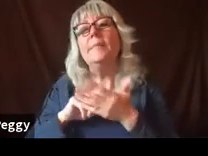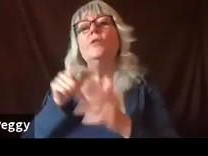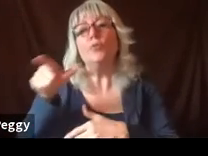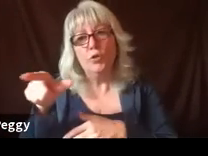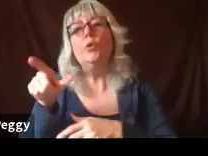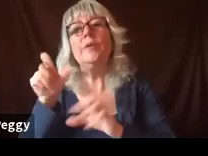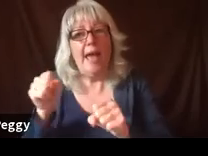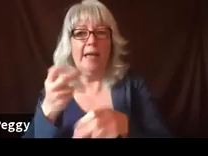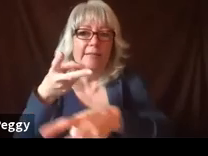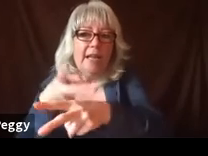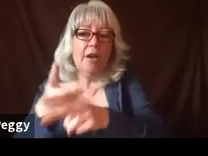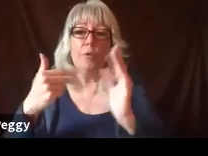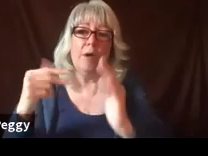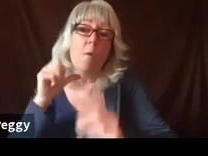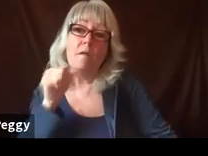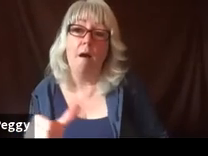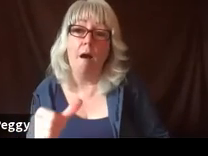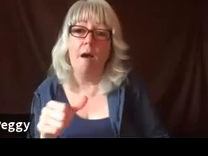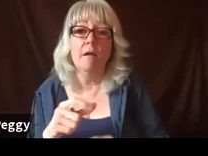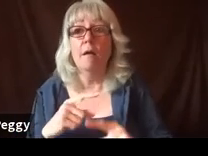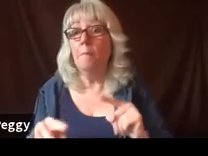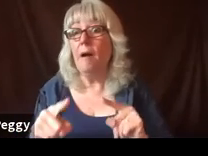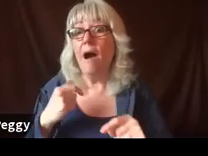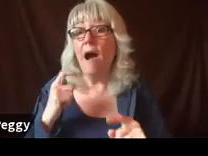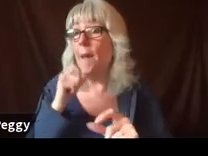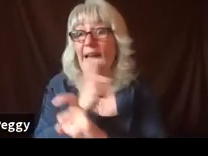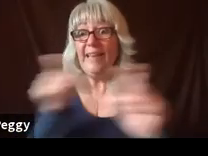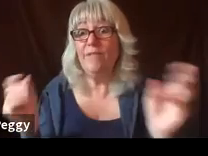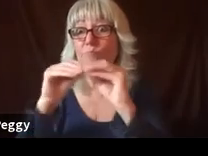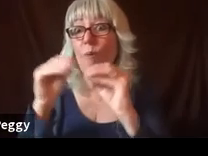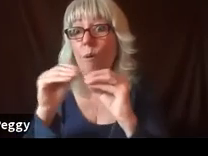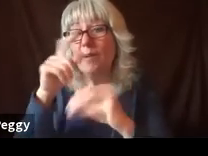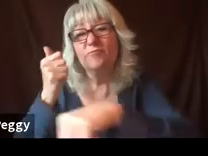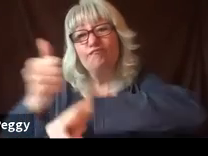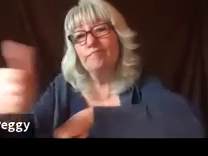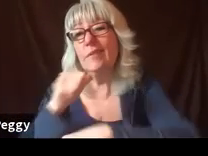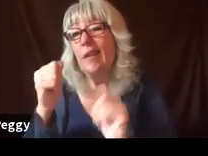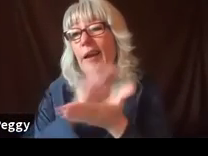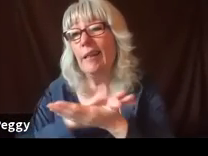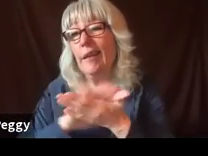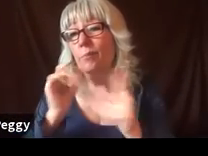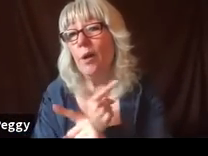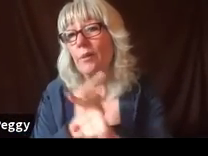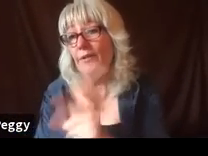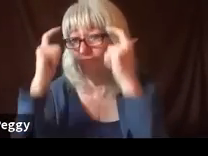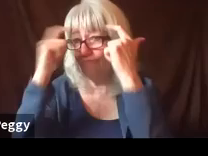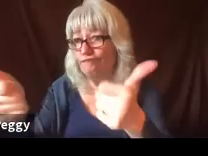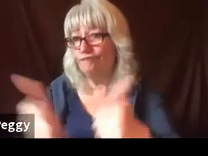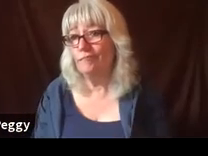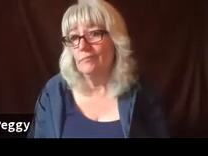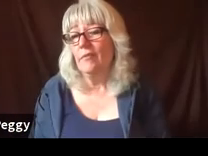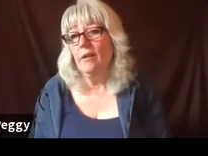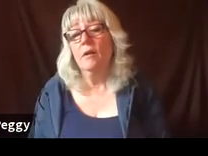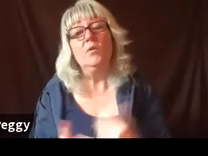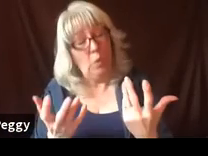brushes last or not, but I'm not going to give you more brushes because you didn't clean them properly. So that is your warning, is to take